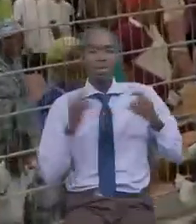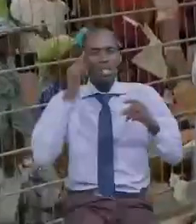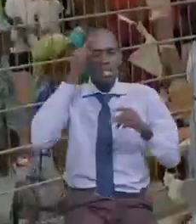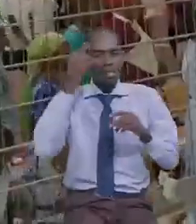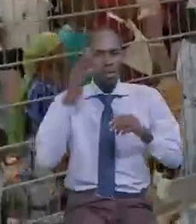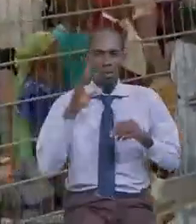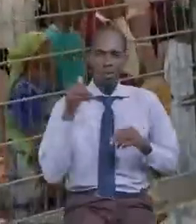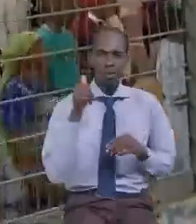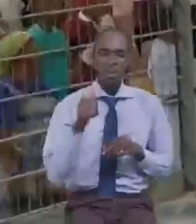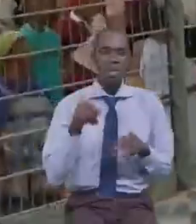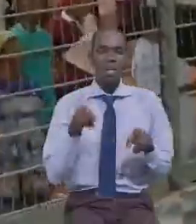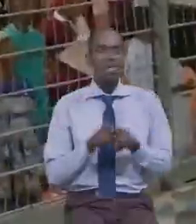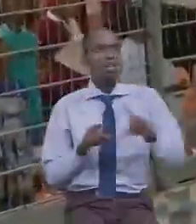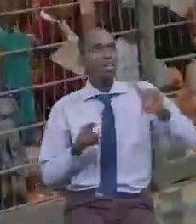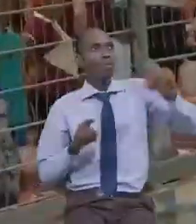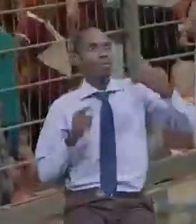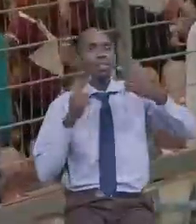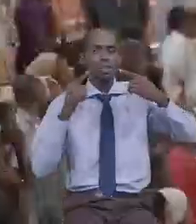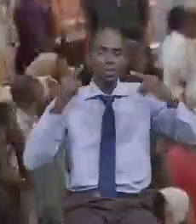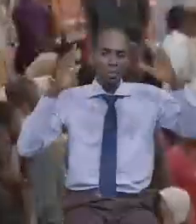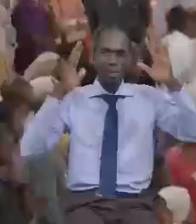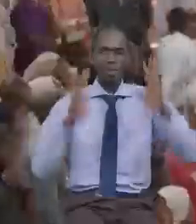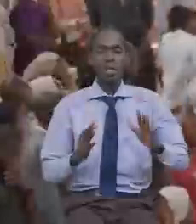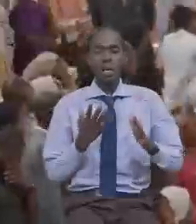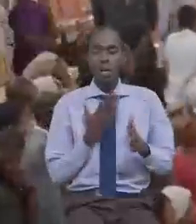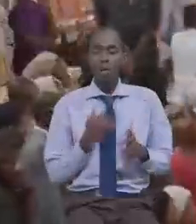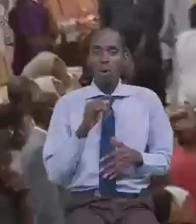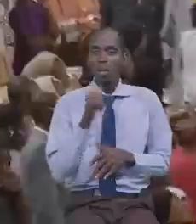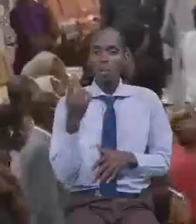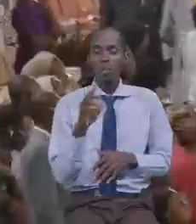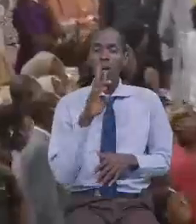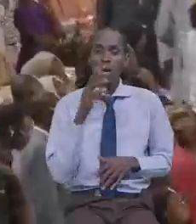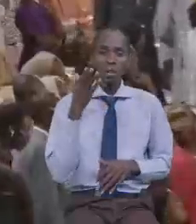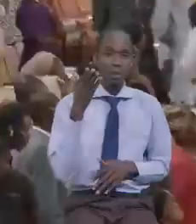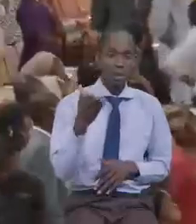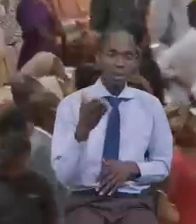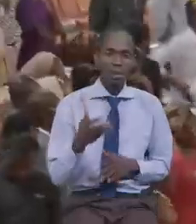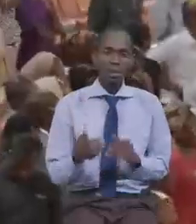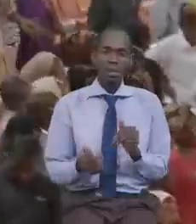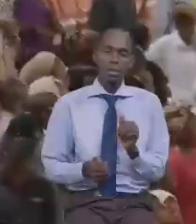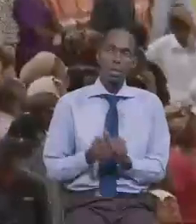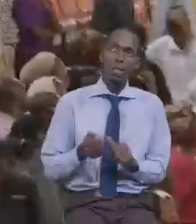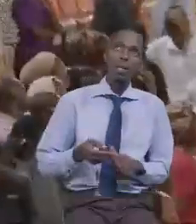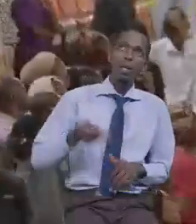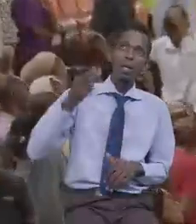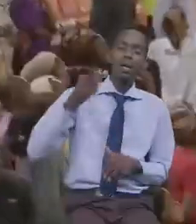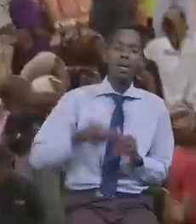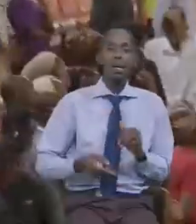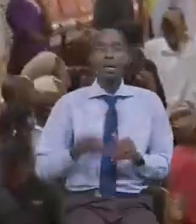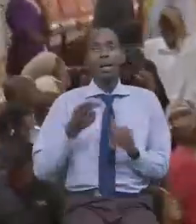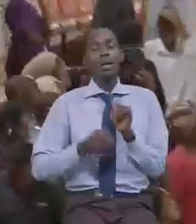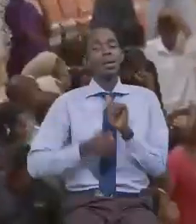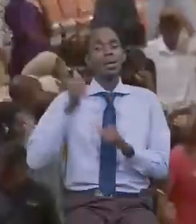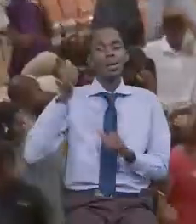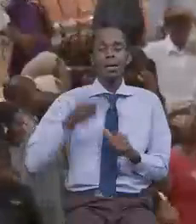a first class achiever. And wherever you are now, higher, higher, higher,